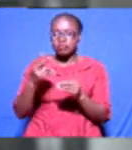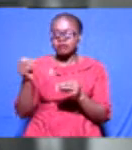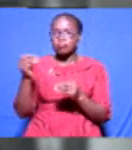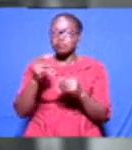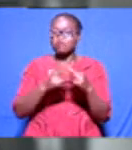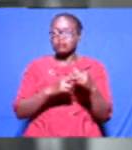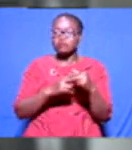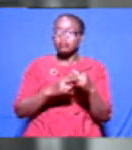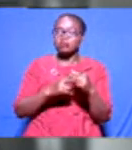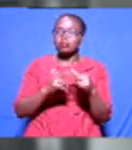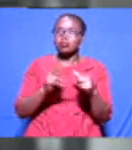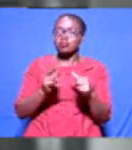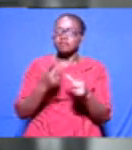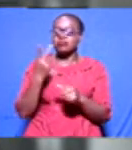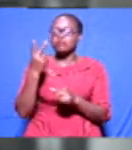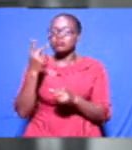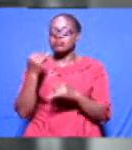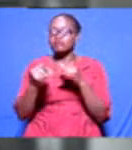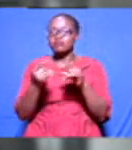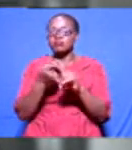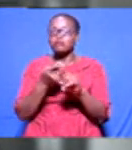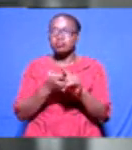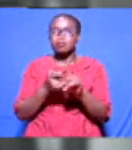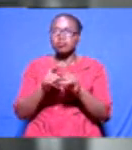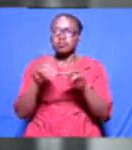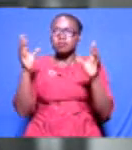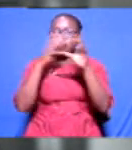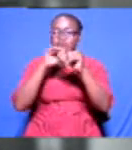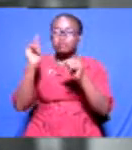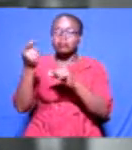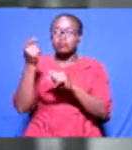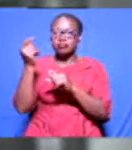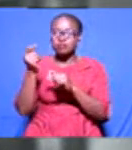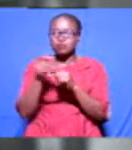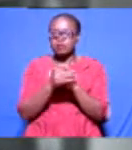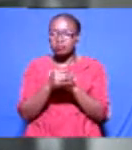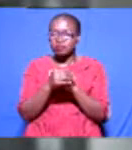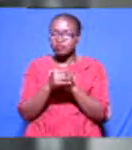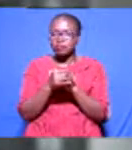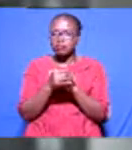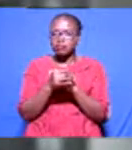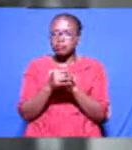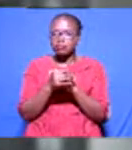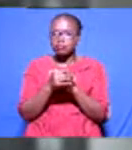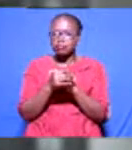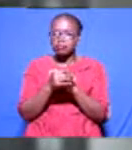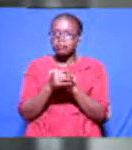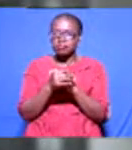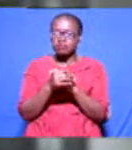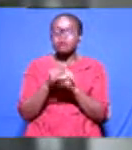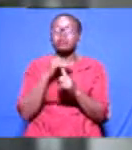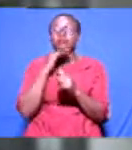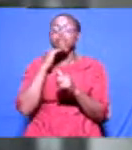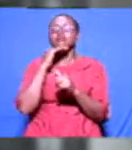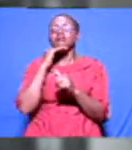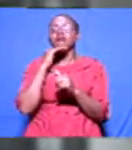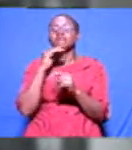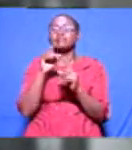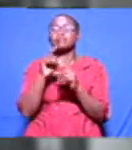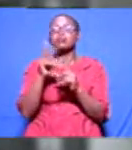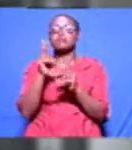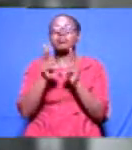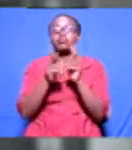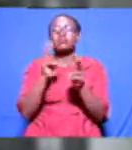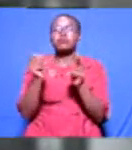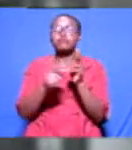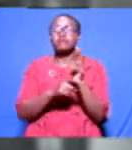second and final term as the president of Kenya. Mwai Kibaki passed away on the 22nd of April